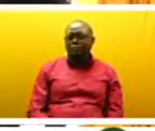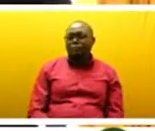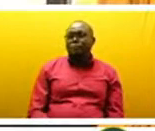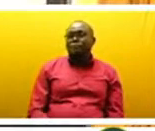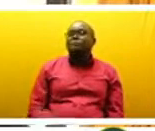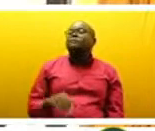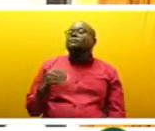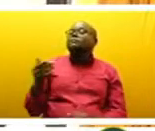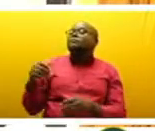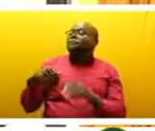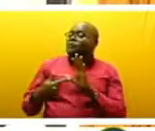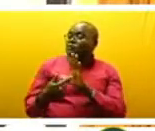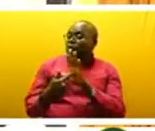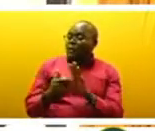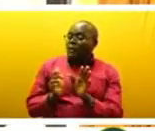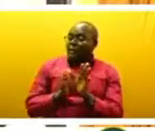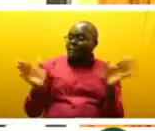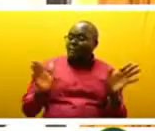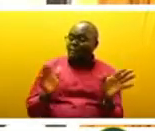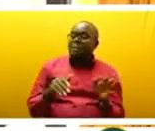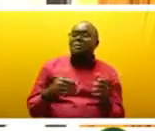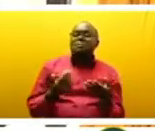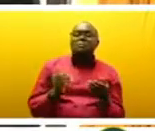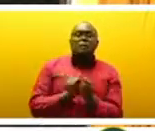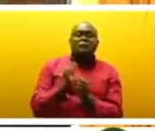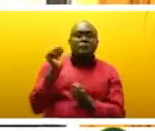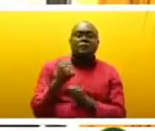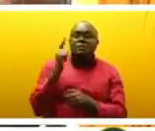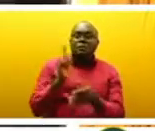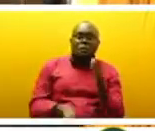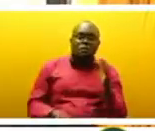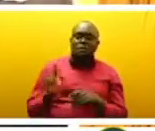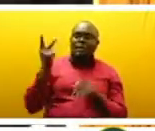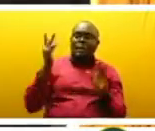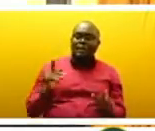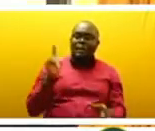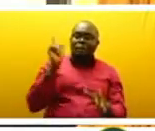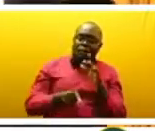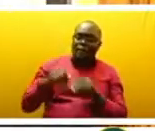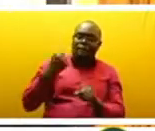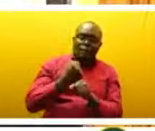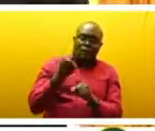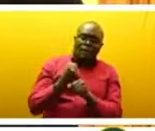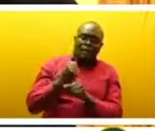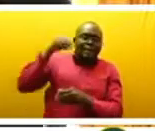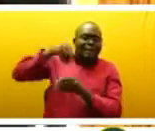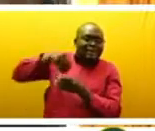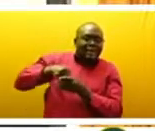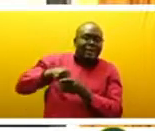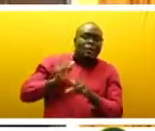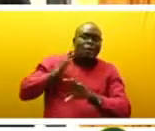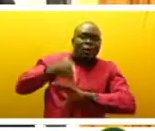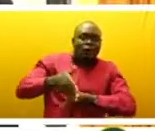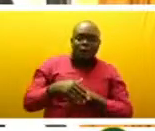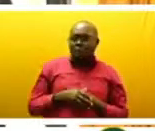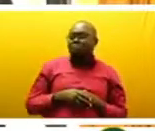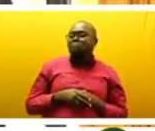Ultimately coming out on the 15th to tell Kenyans what they had been dealing with internally over